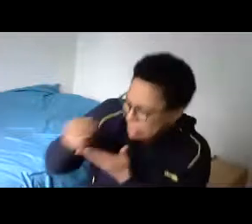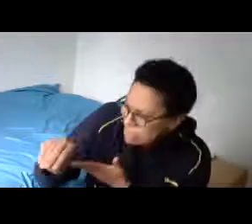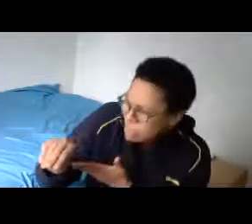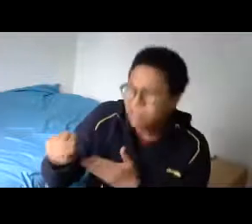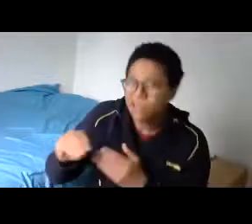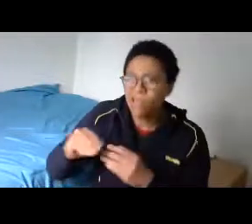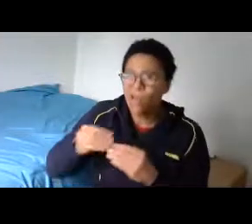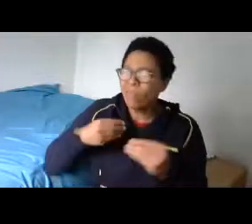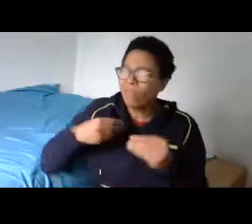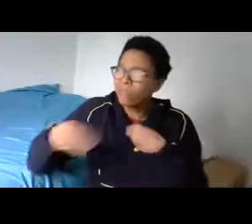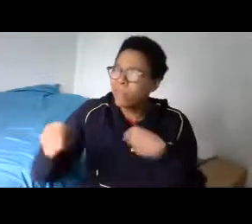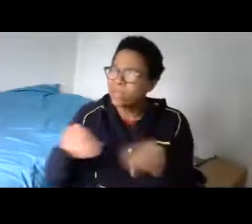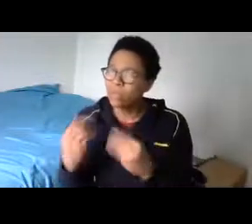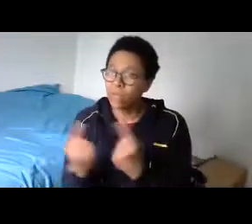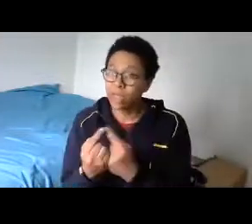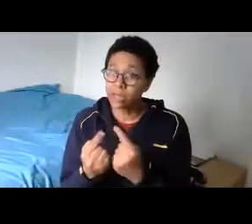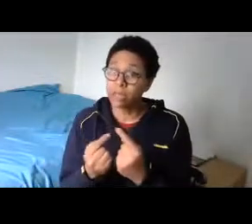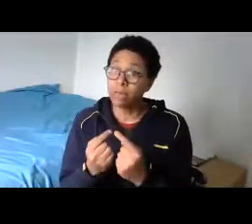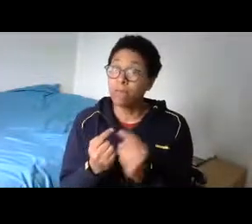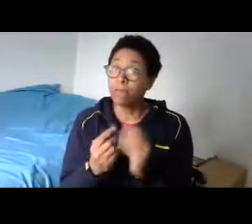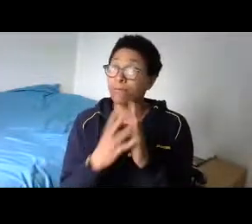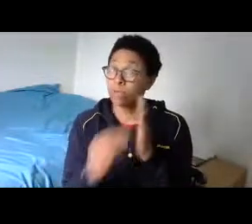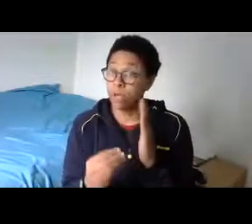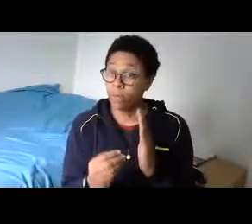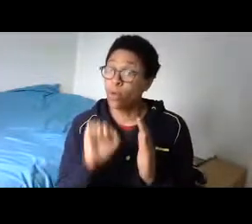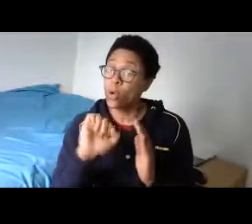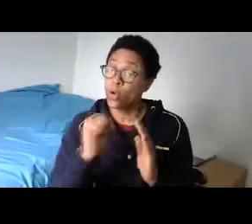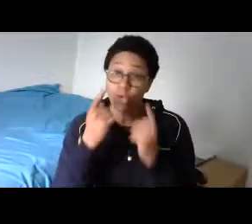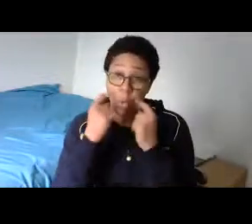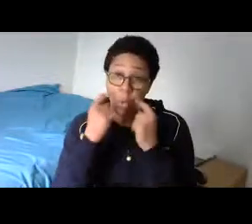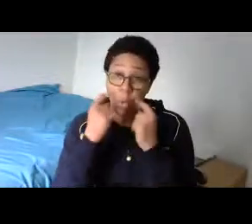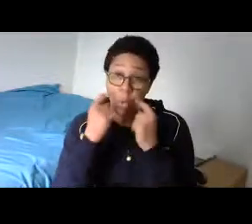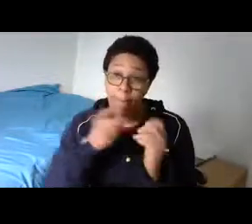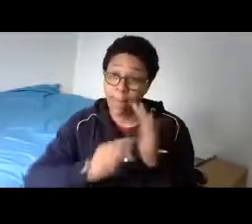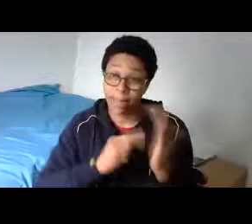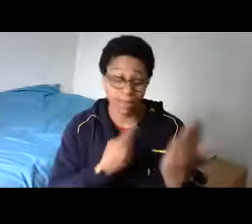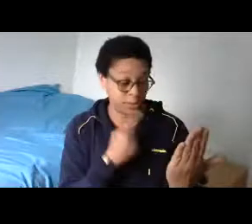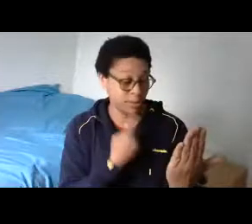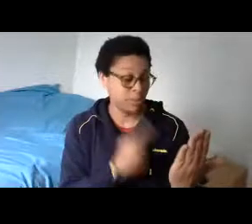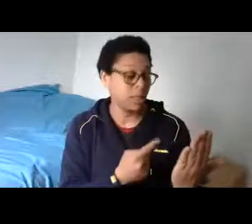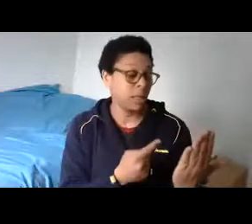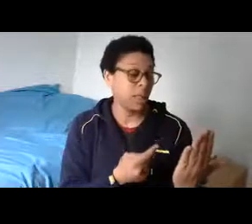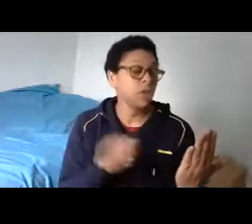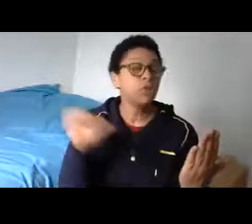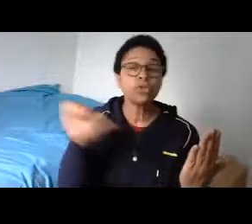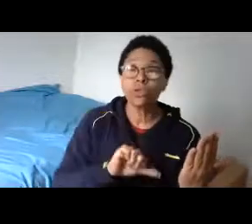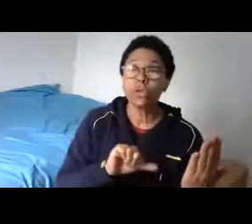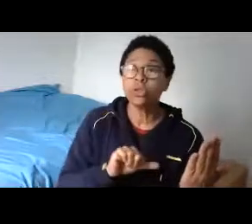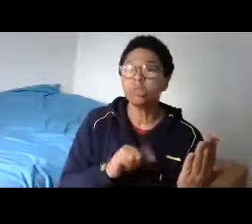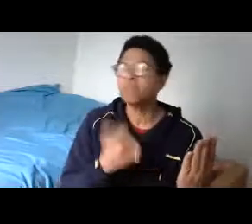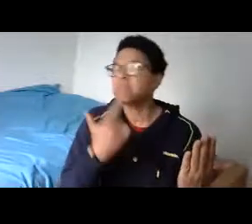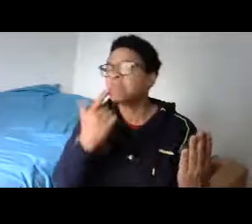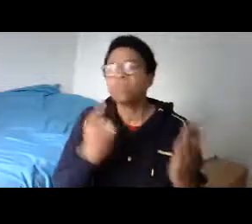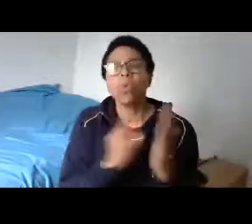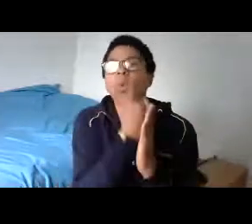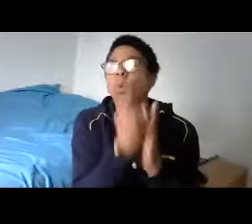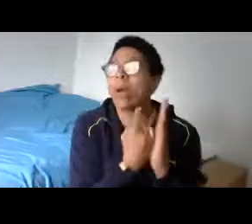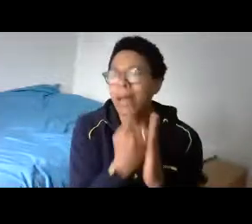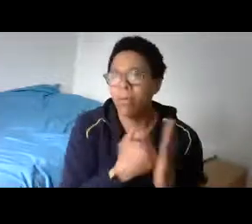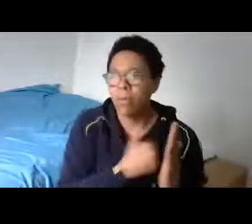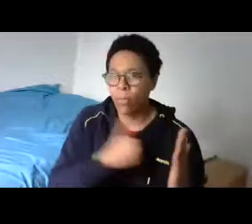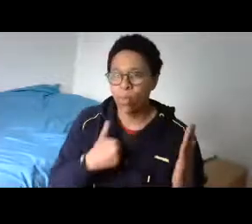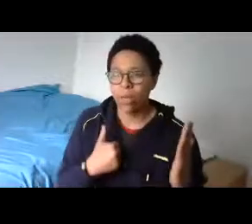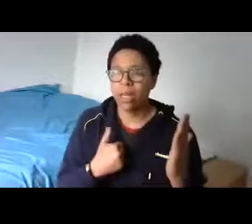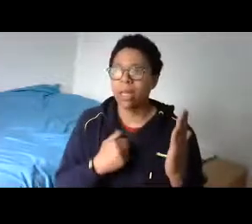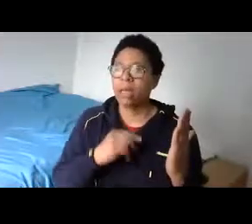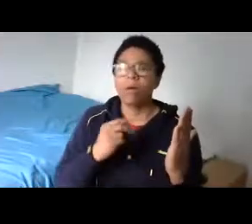care plan says that you should have a certain amount in the morning, in the afternoon, then in the evening, it's really difficult